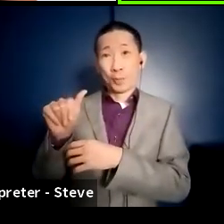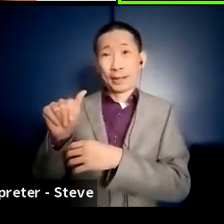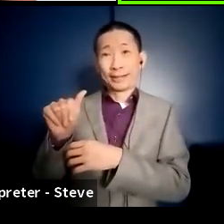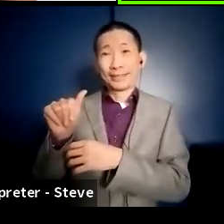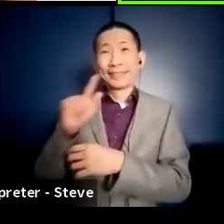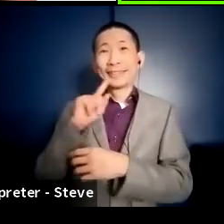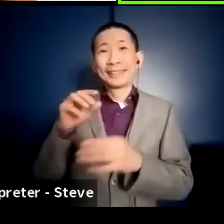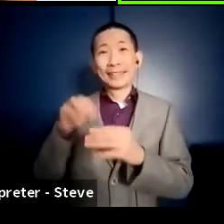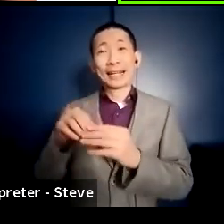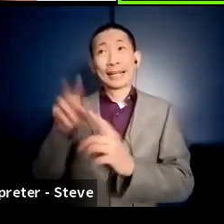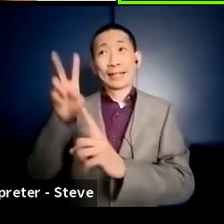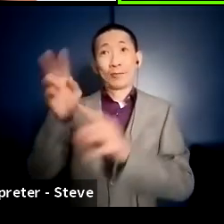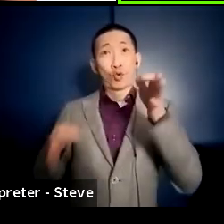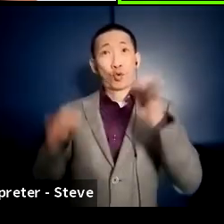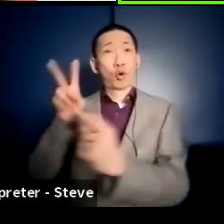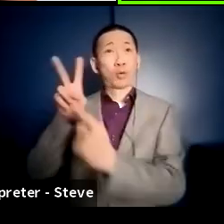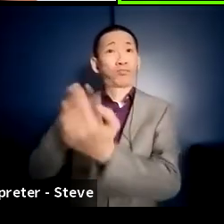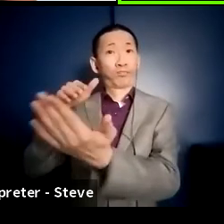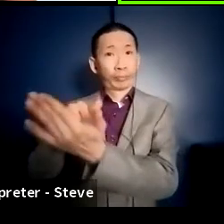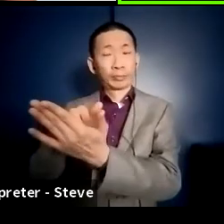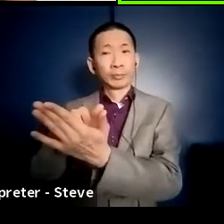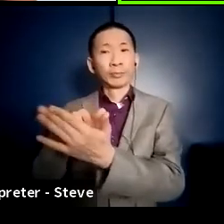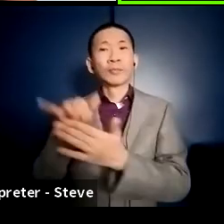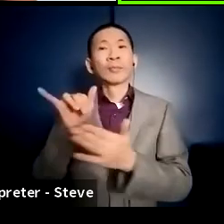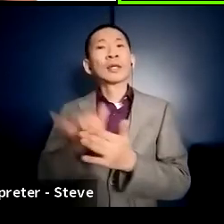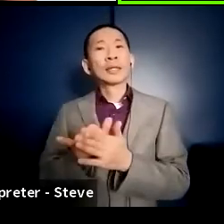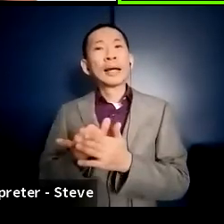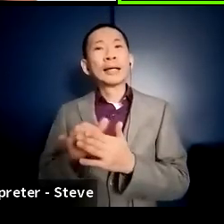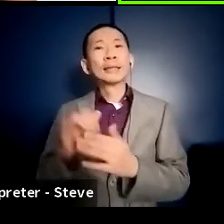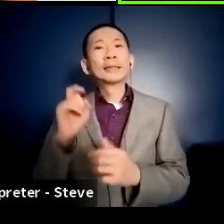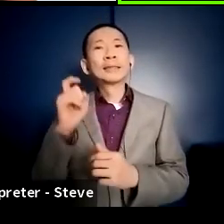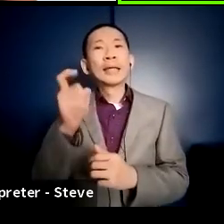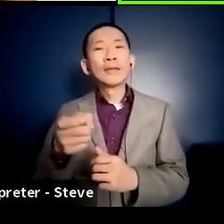in a lawsuit that is issuing